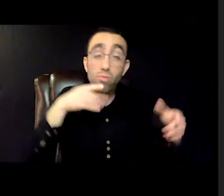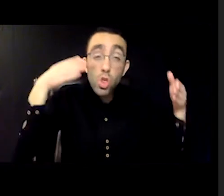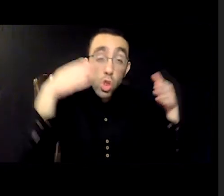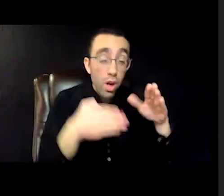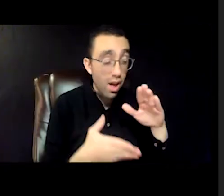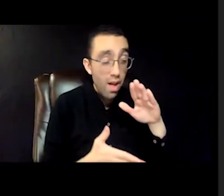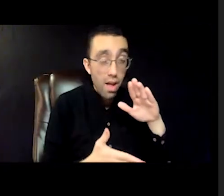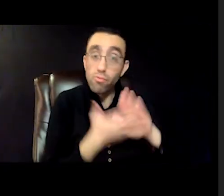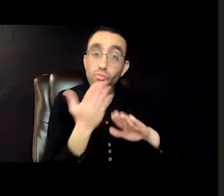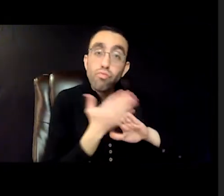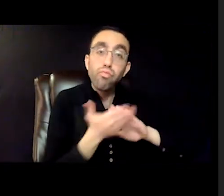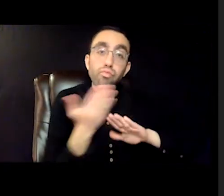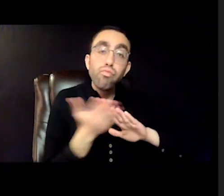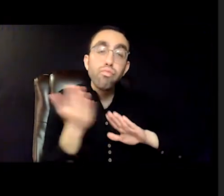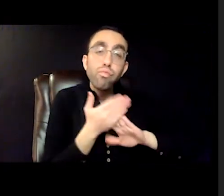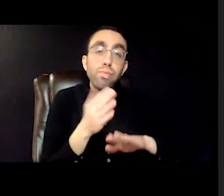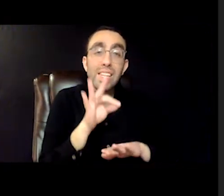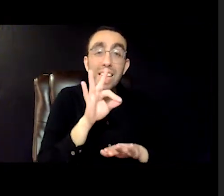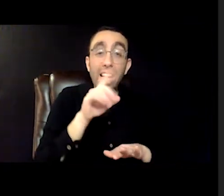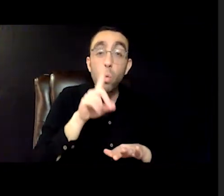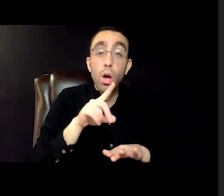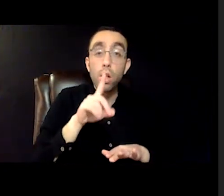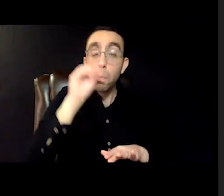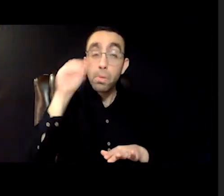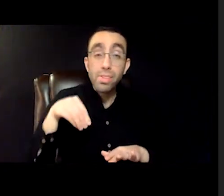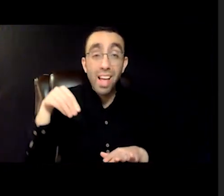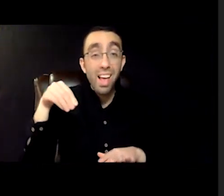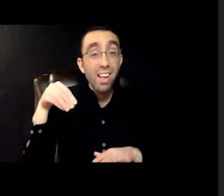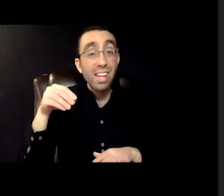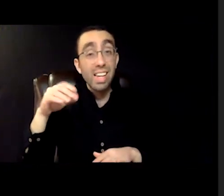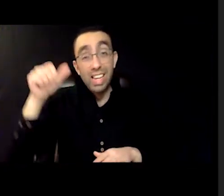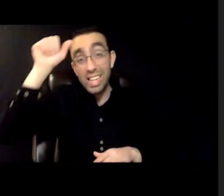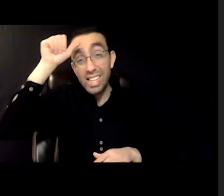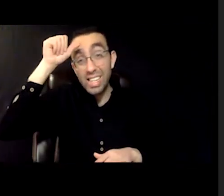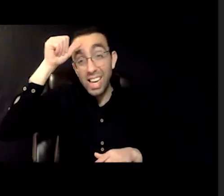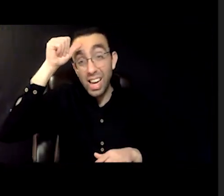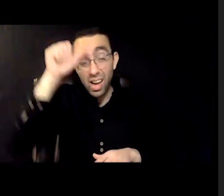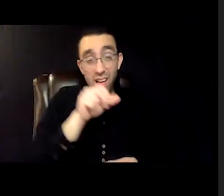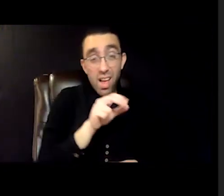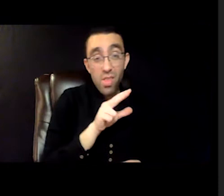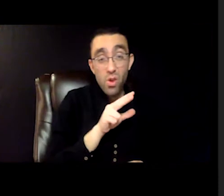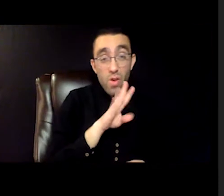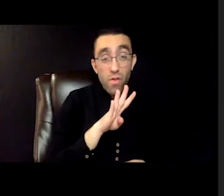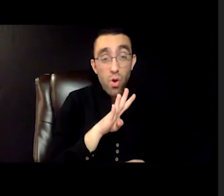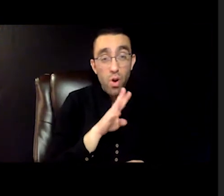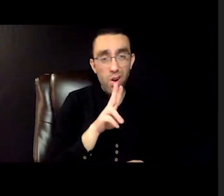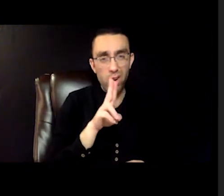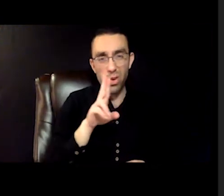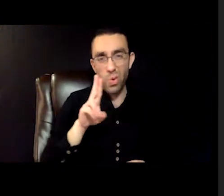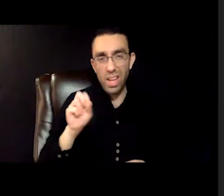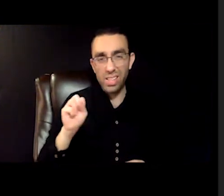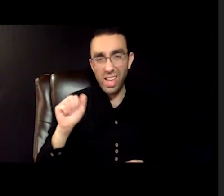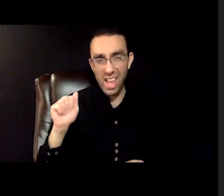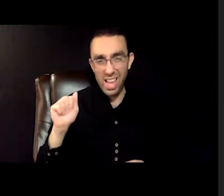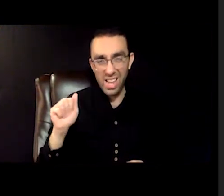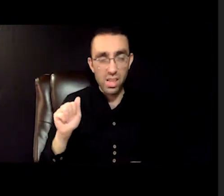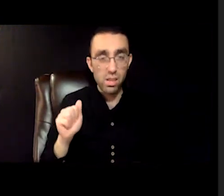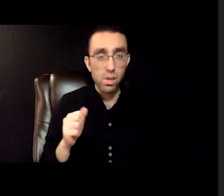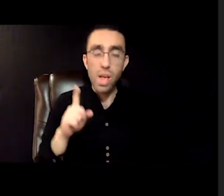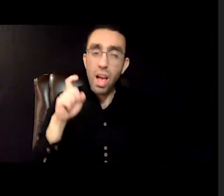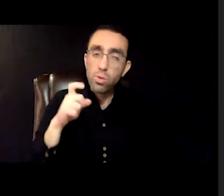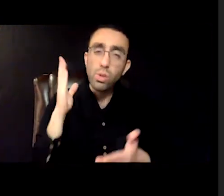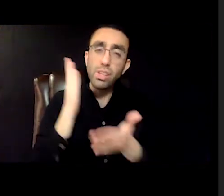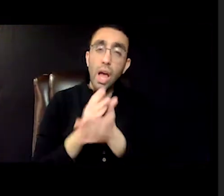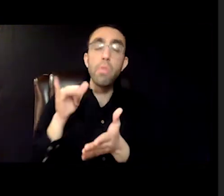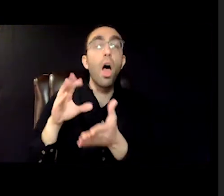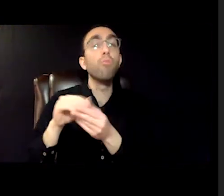this, 91% efficiency is India, where the United States is 34. So we have to end these narratives. We have to